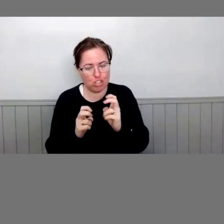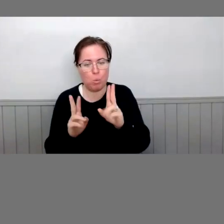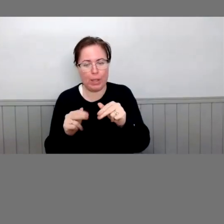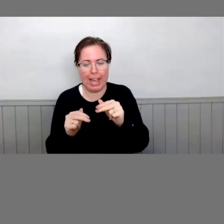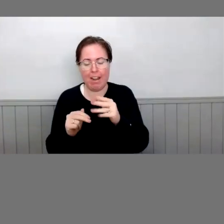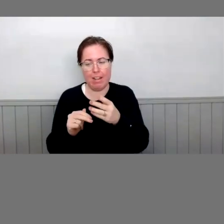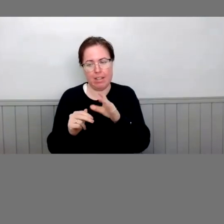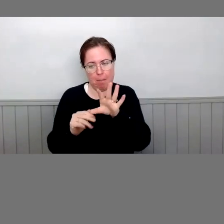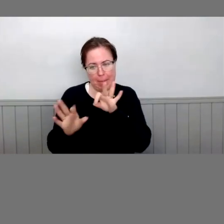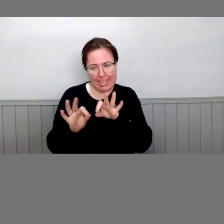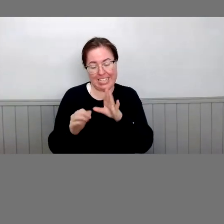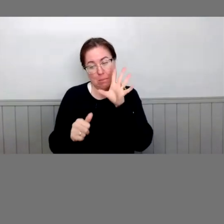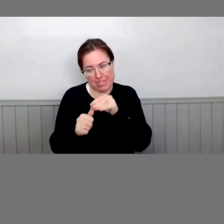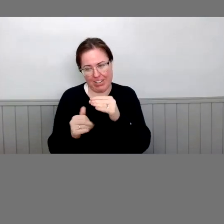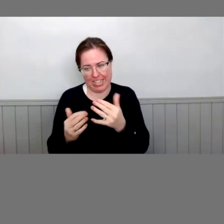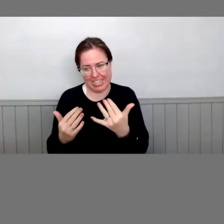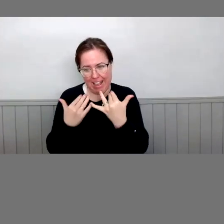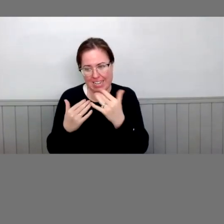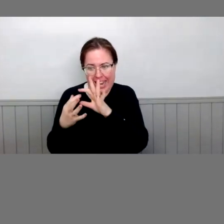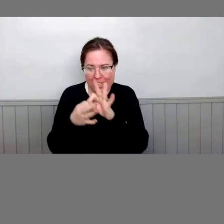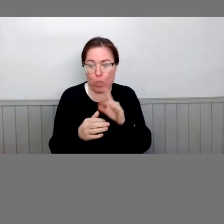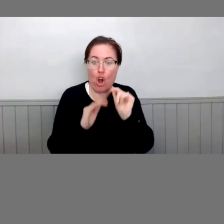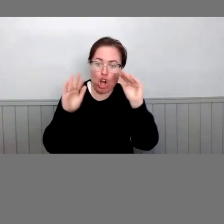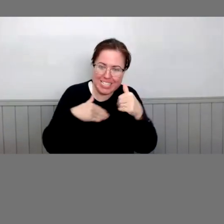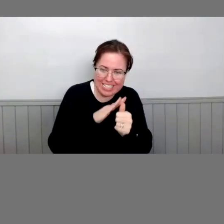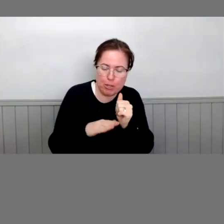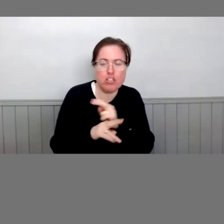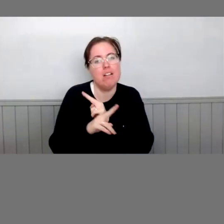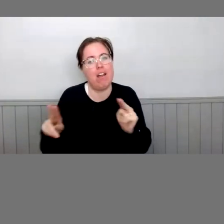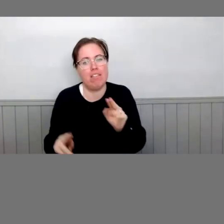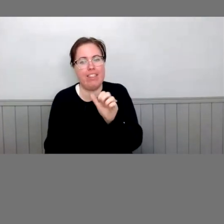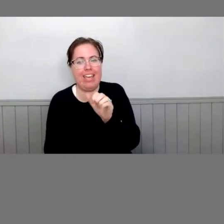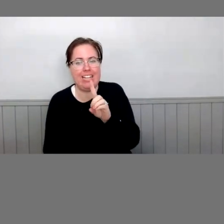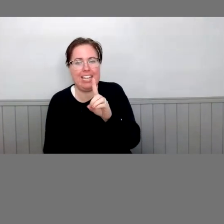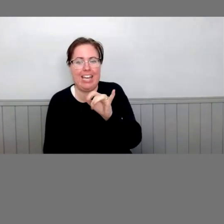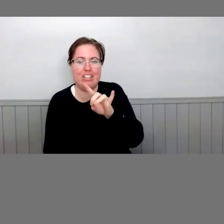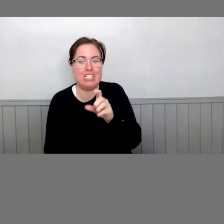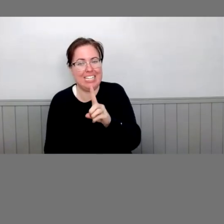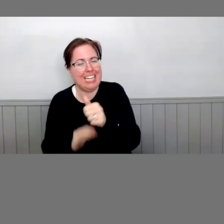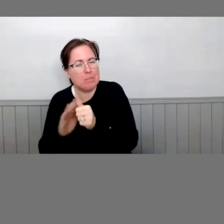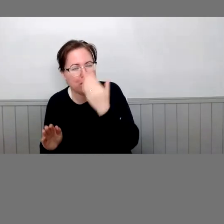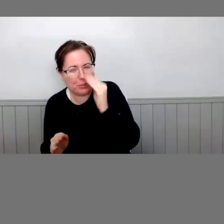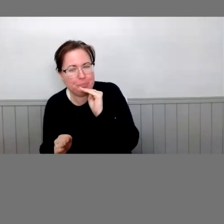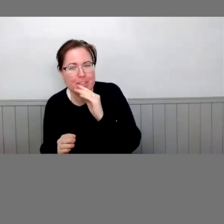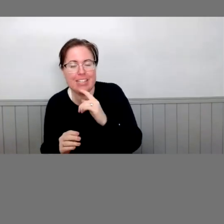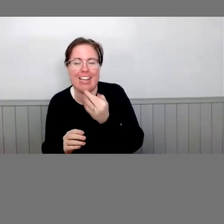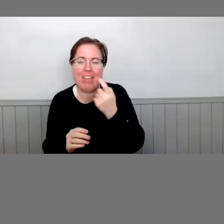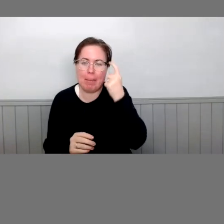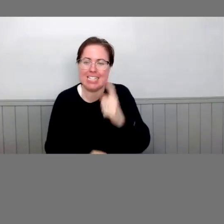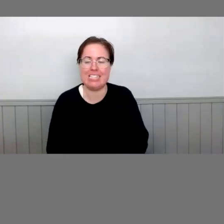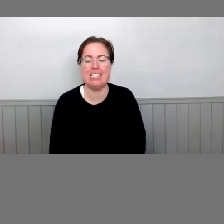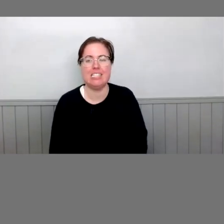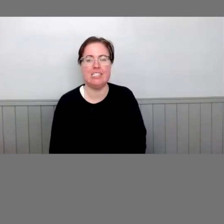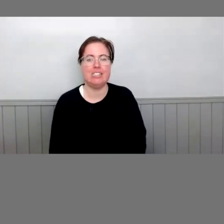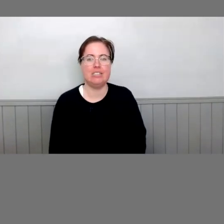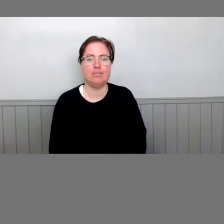specific data related to the autistic experience as opposed to the ADHD experience. That makes sense. Yeah, thank you. And